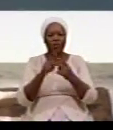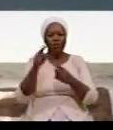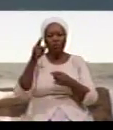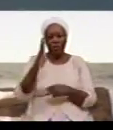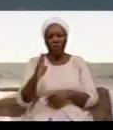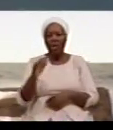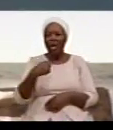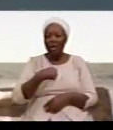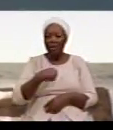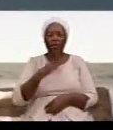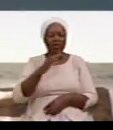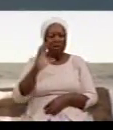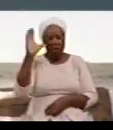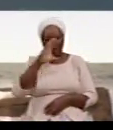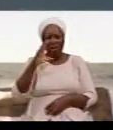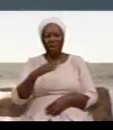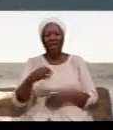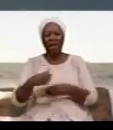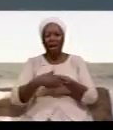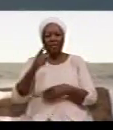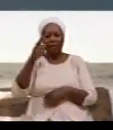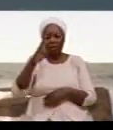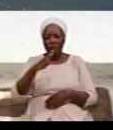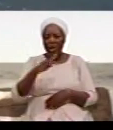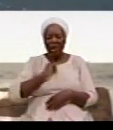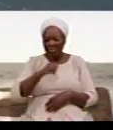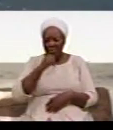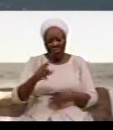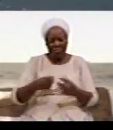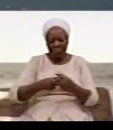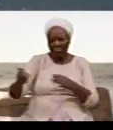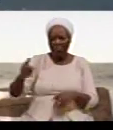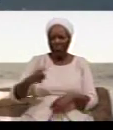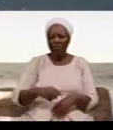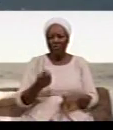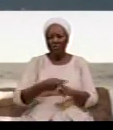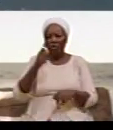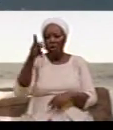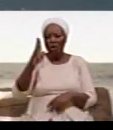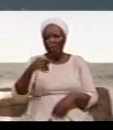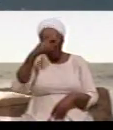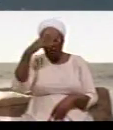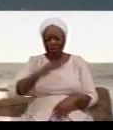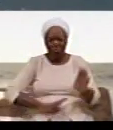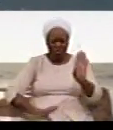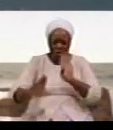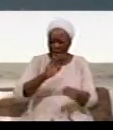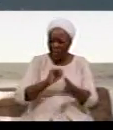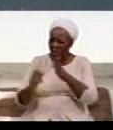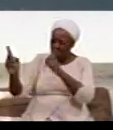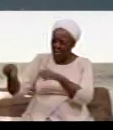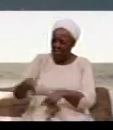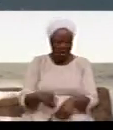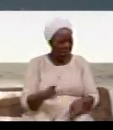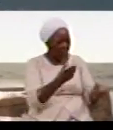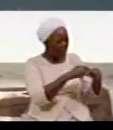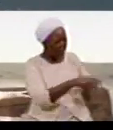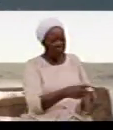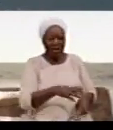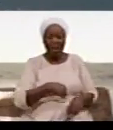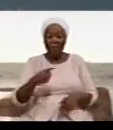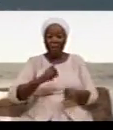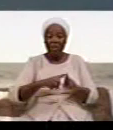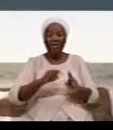Because of the trouble sparking up here, sparking up there, and every part of the body is feeling a